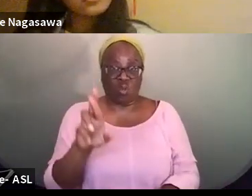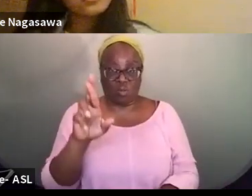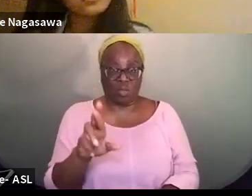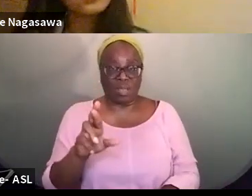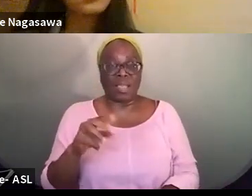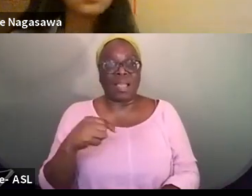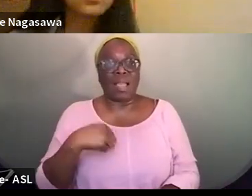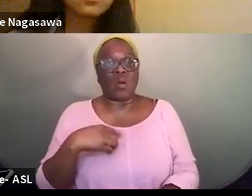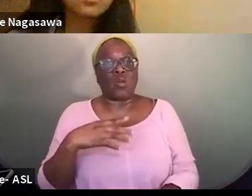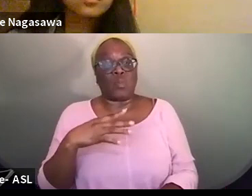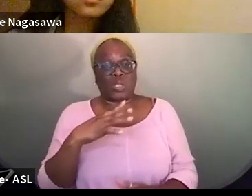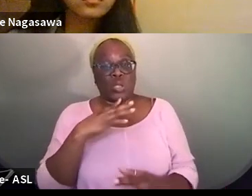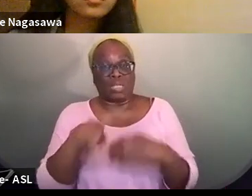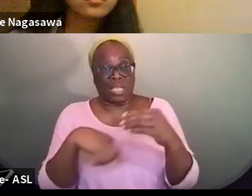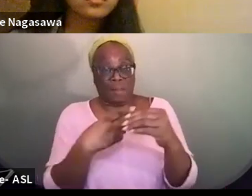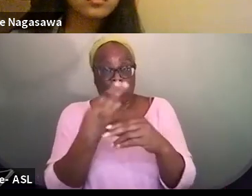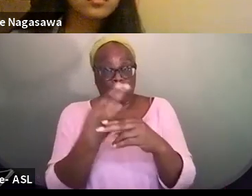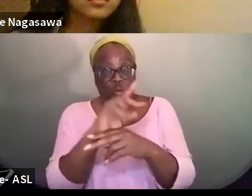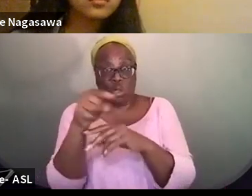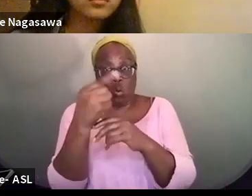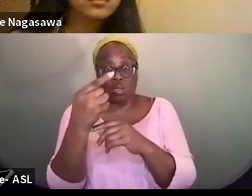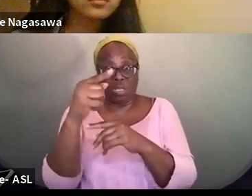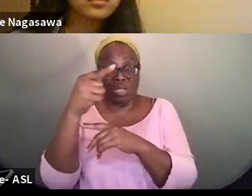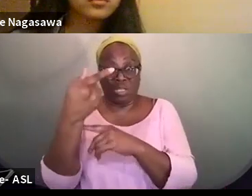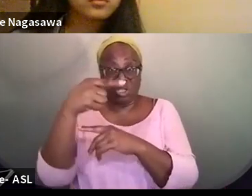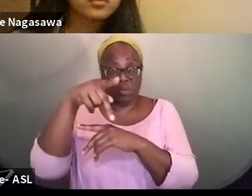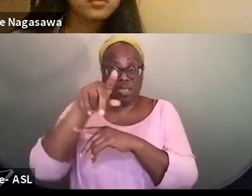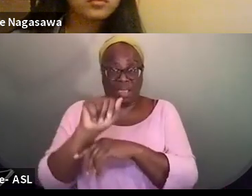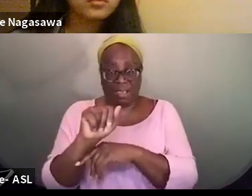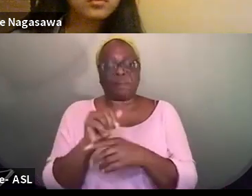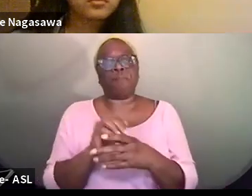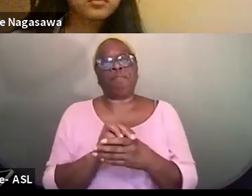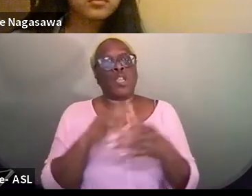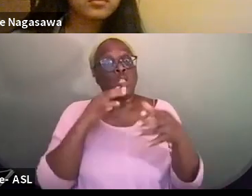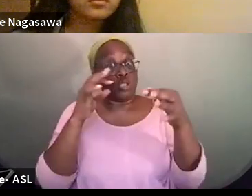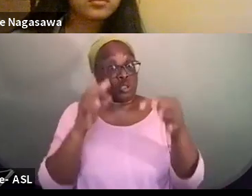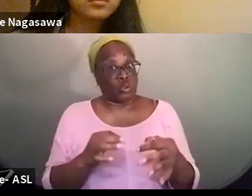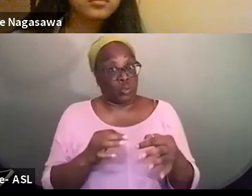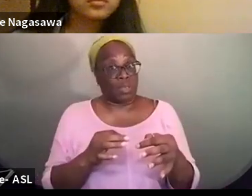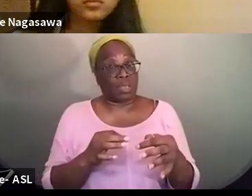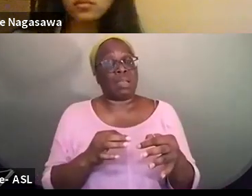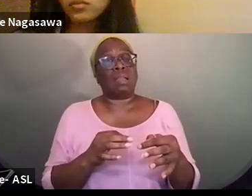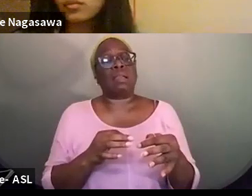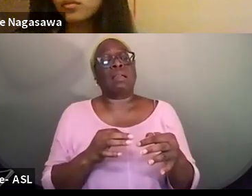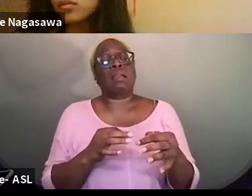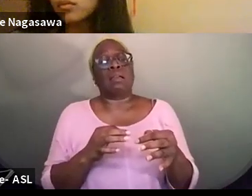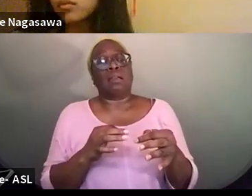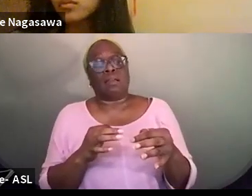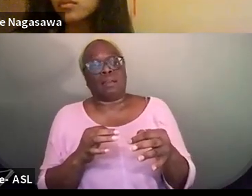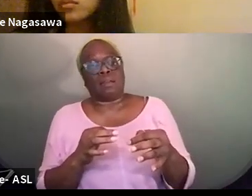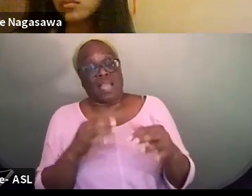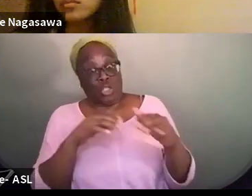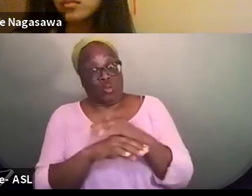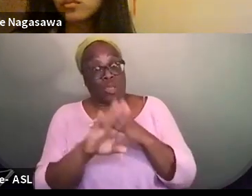in using only GPA. Determining entry into the BLS with only GPA has many faults. The problem with